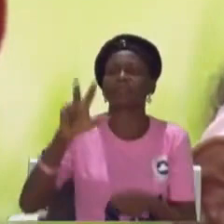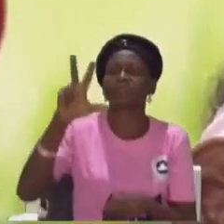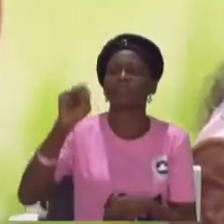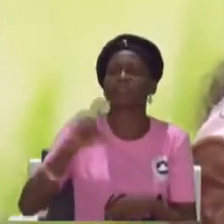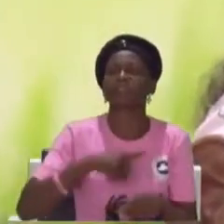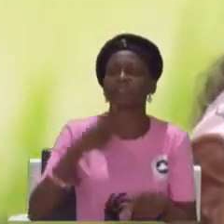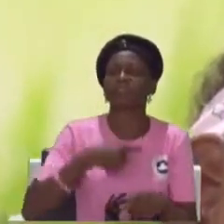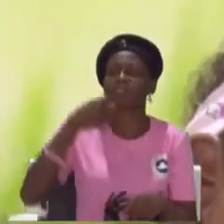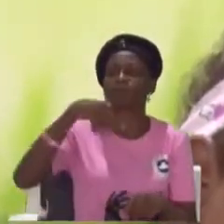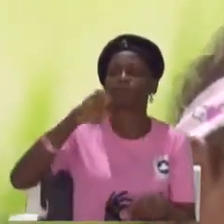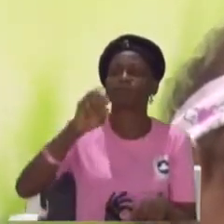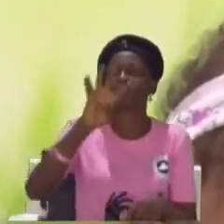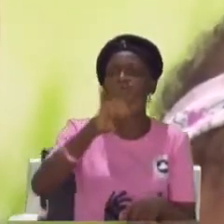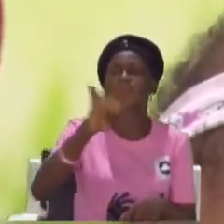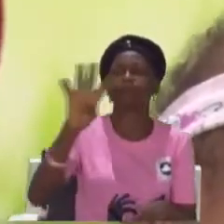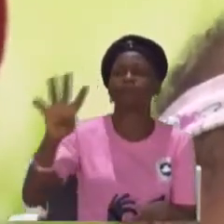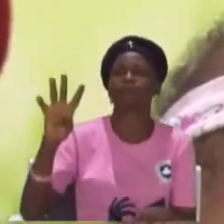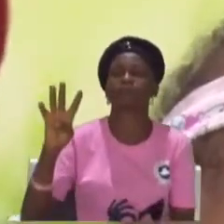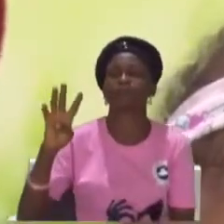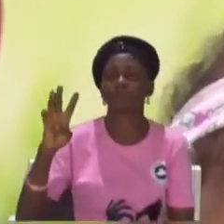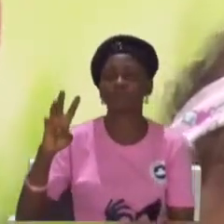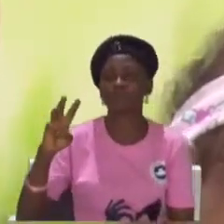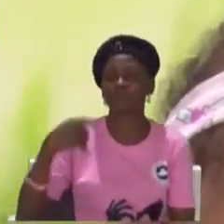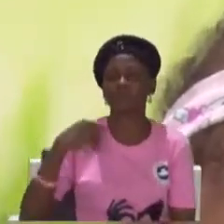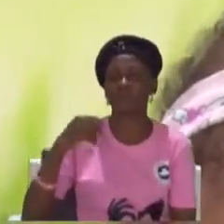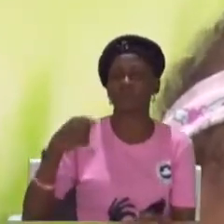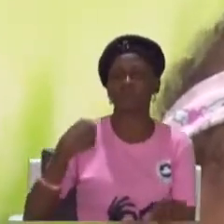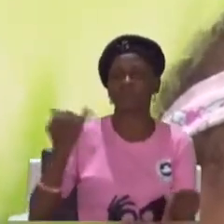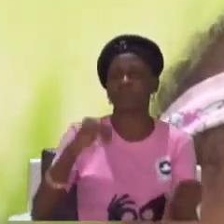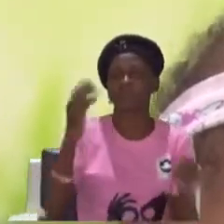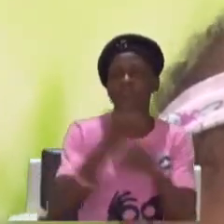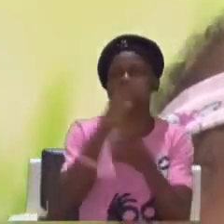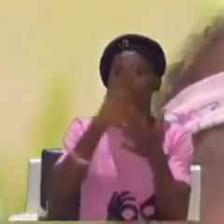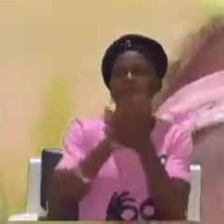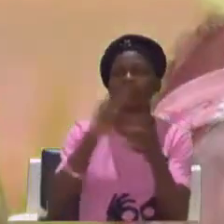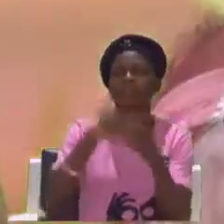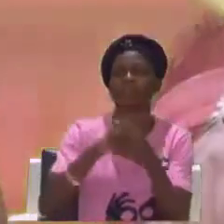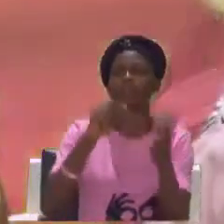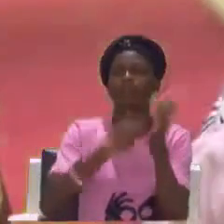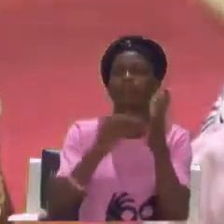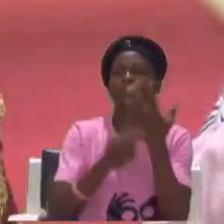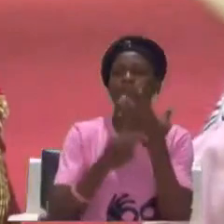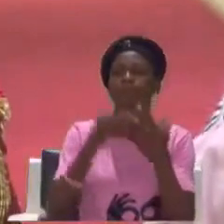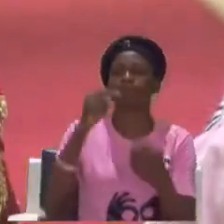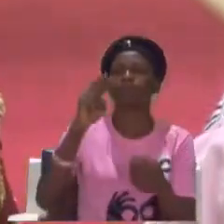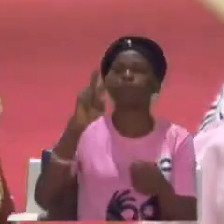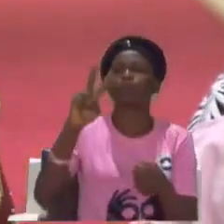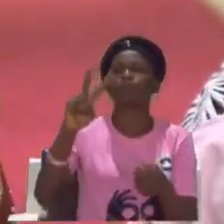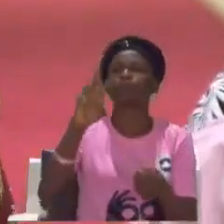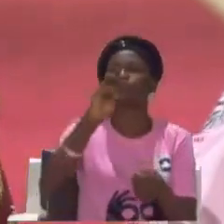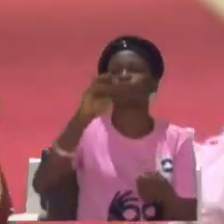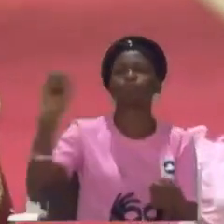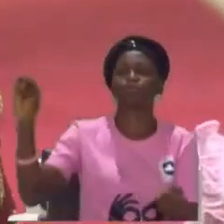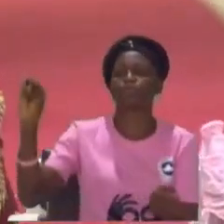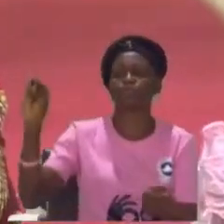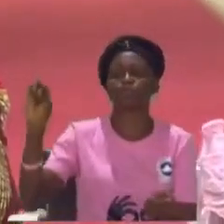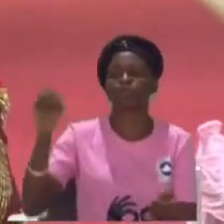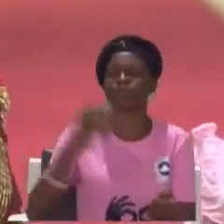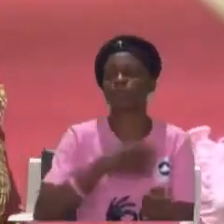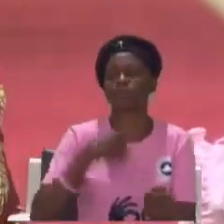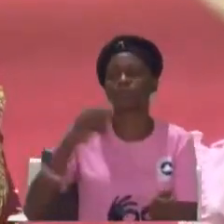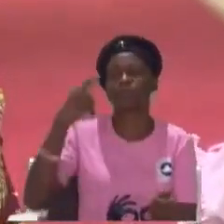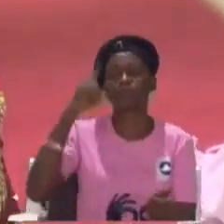Lagos Province 44. We got married in November year 2000, and